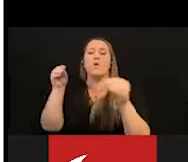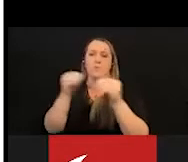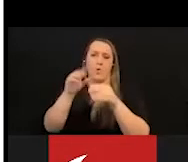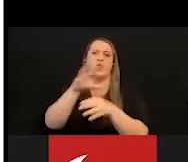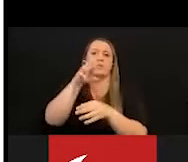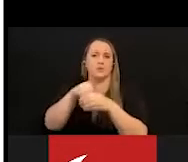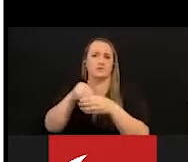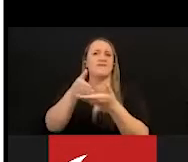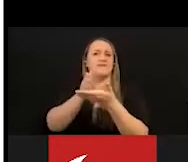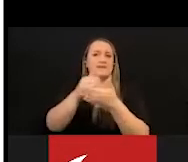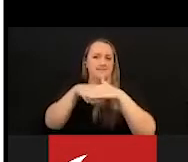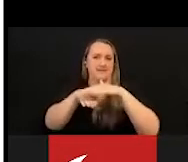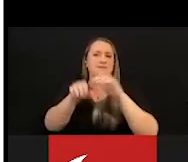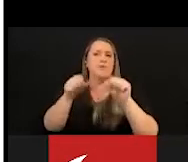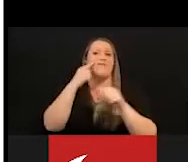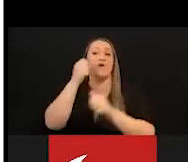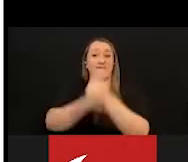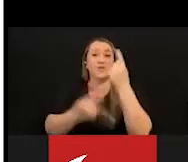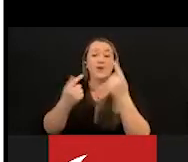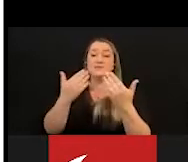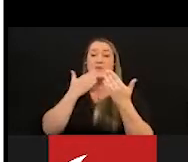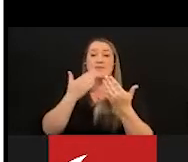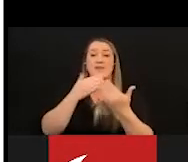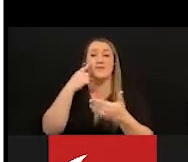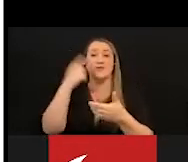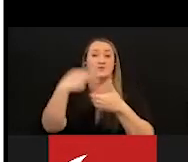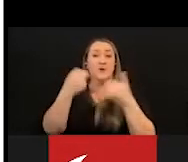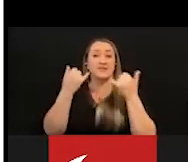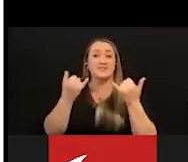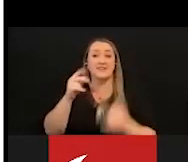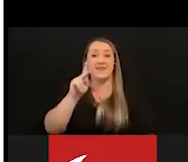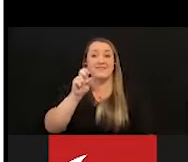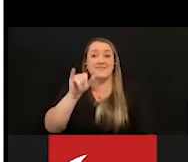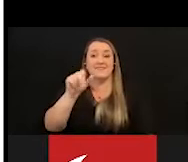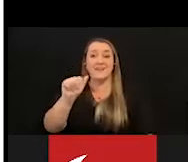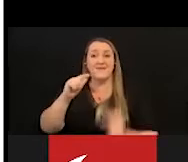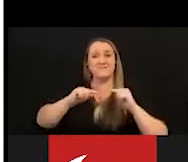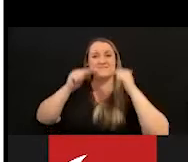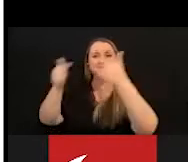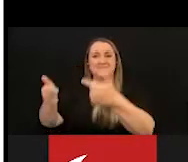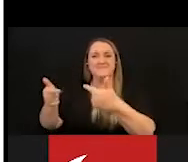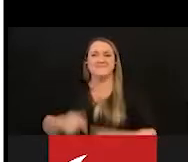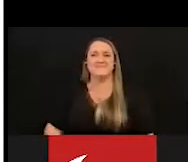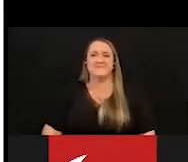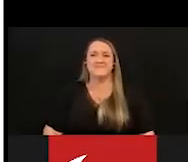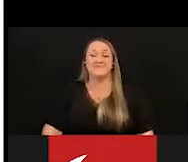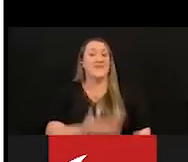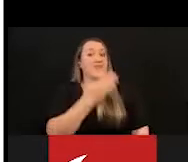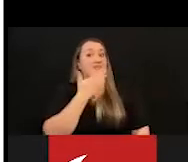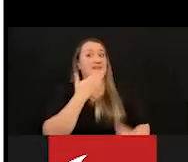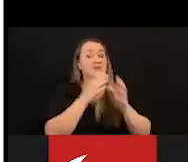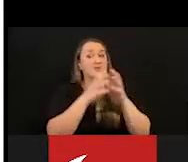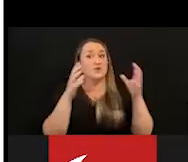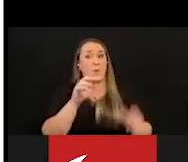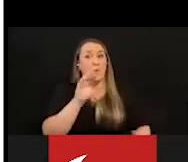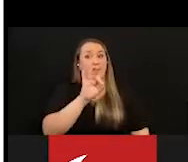for everyone. So thank you for being with us today, Kienzle, and over to you. Thank you so much, Felicia.